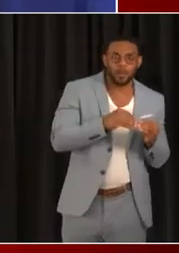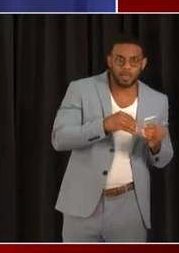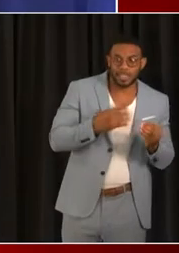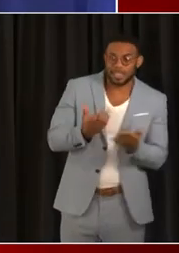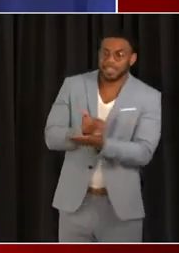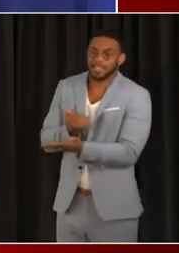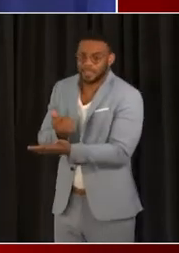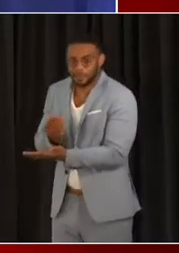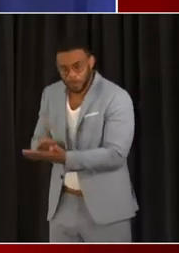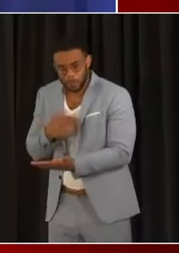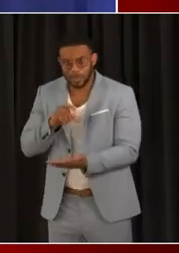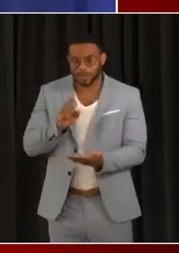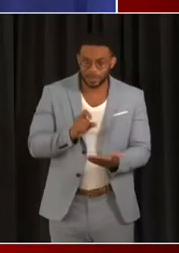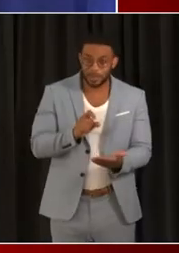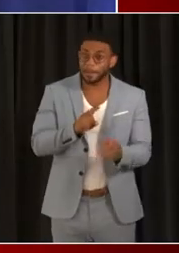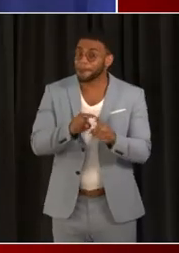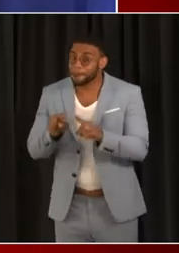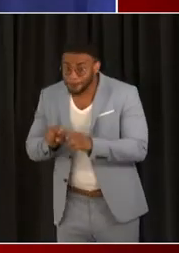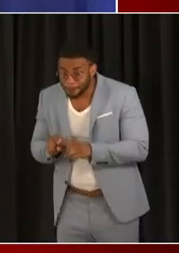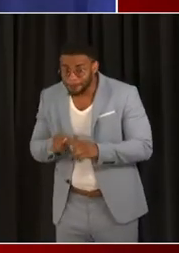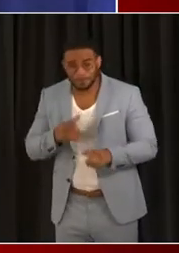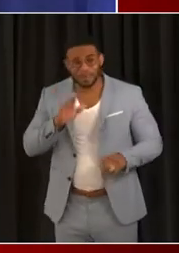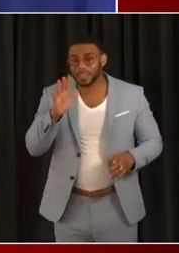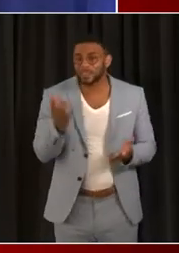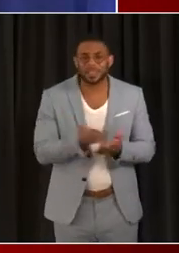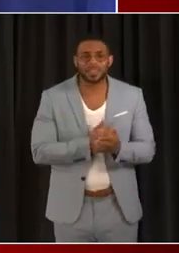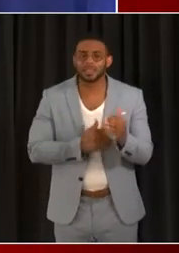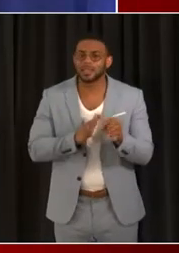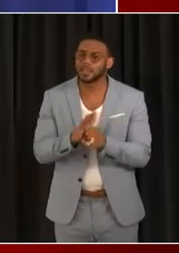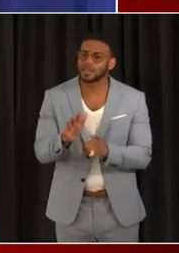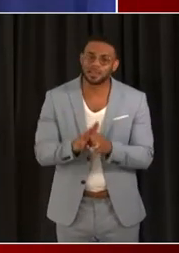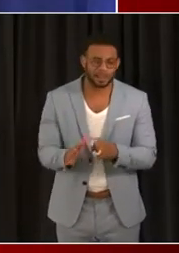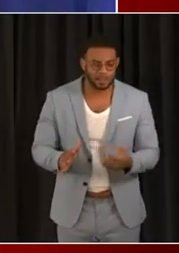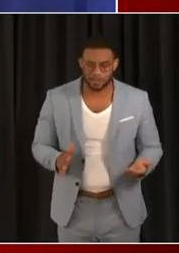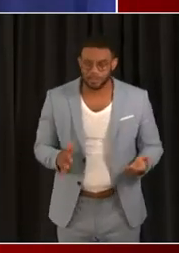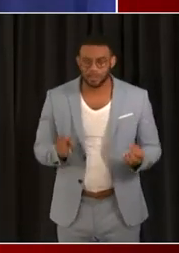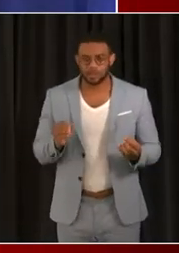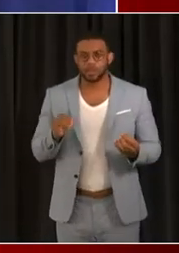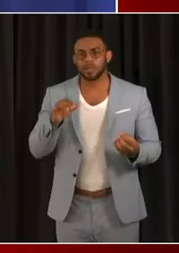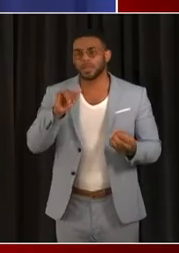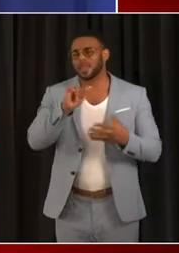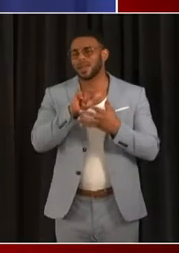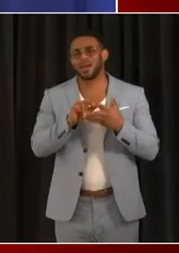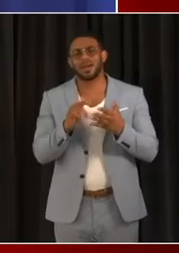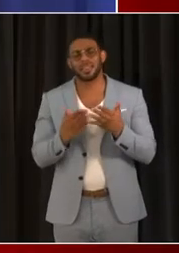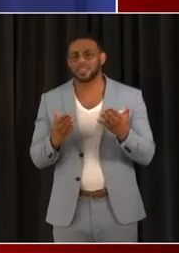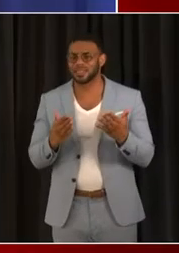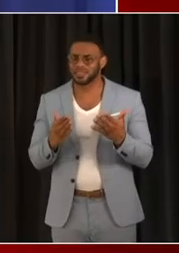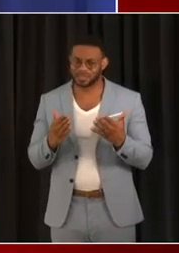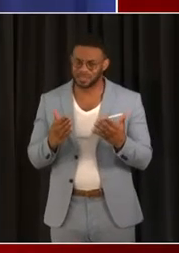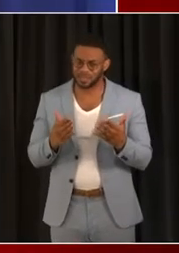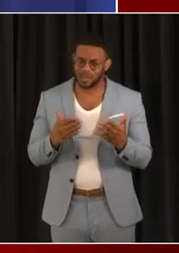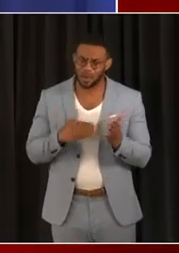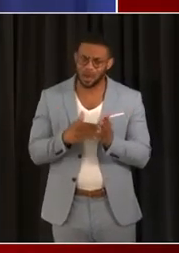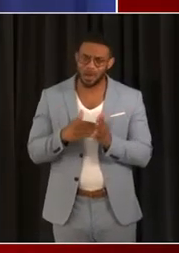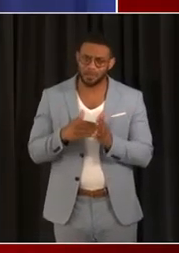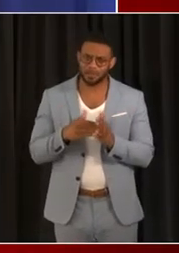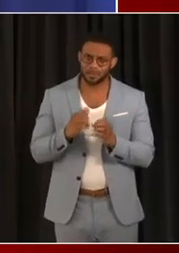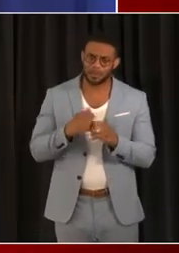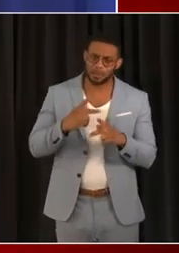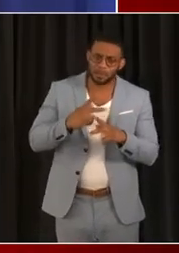more. And we never get quite enough of it. And so those are all things that help to perpetuate